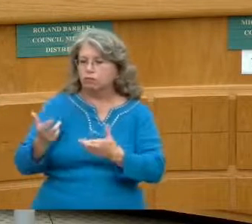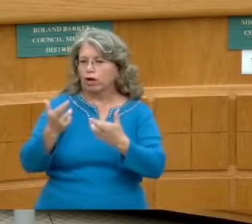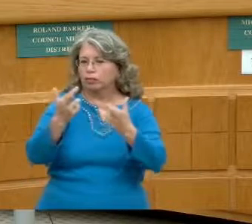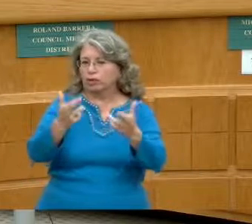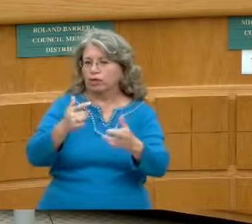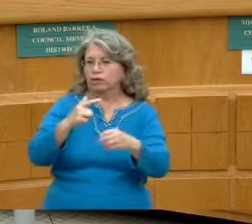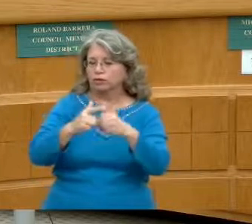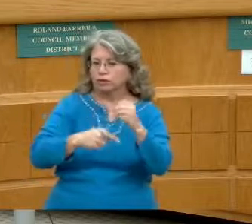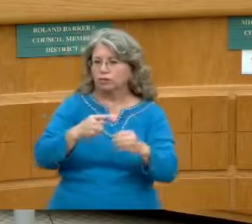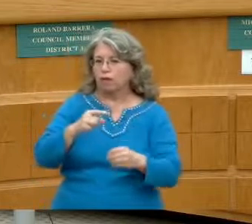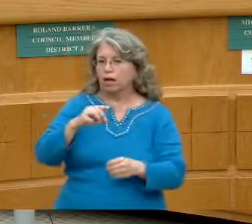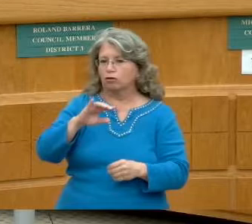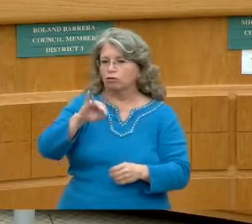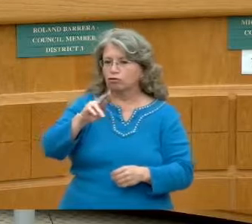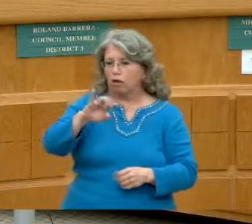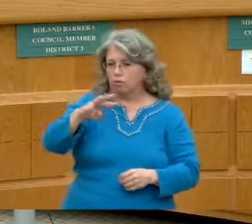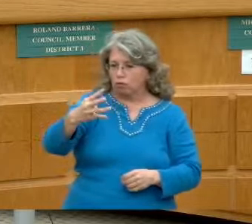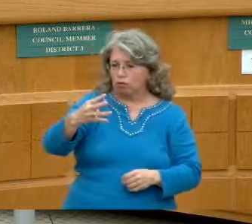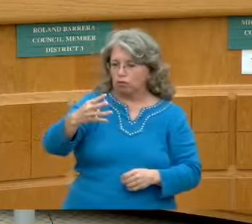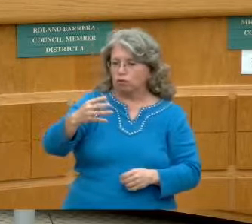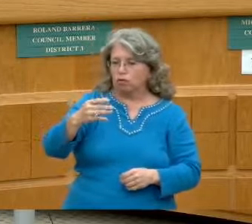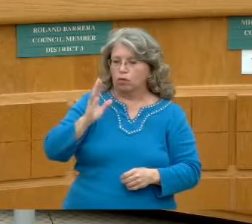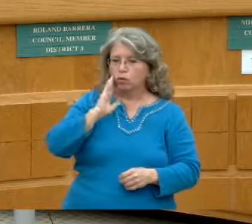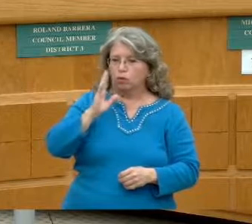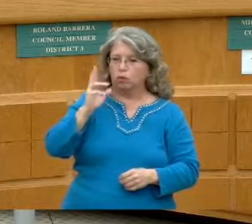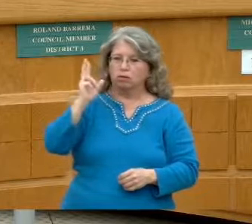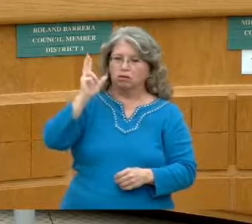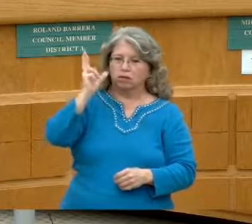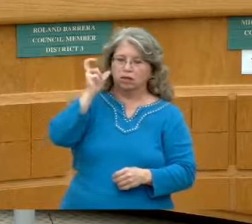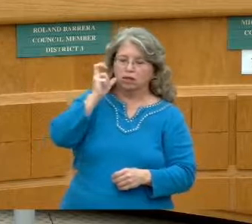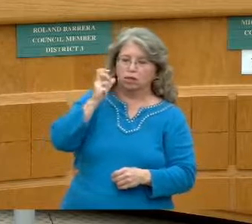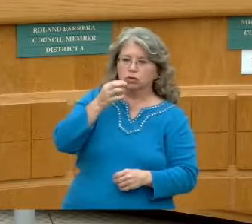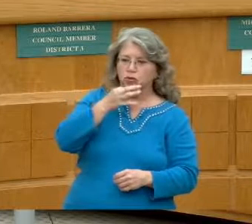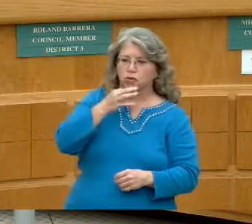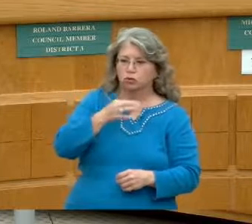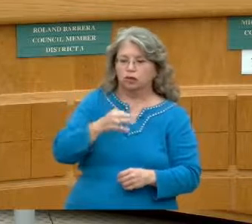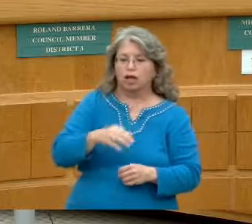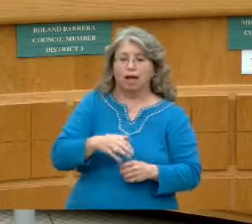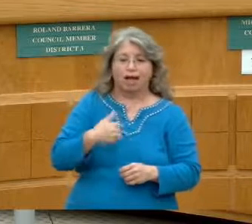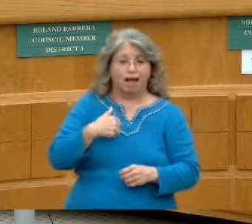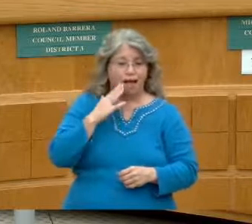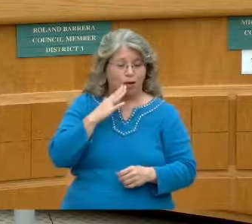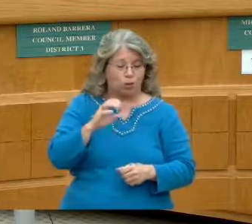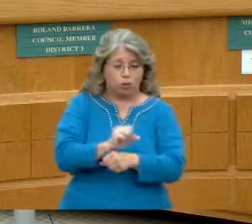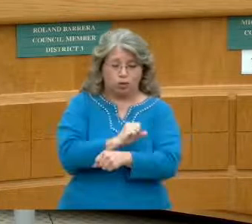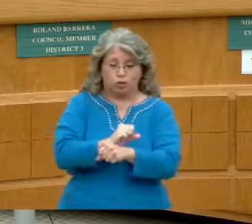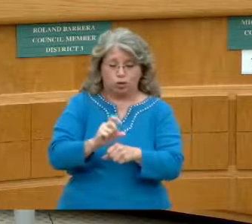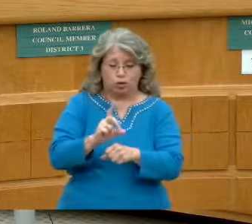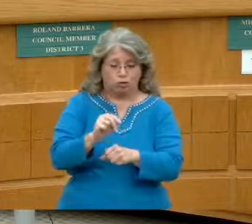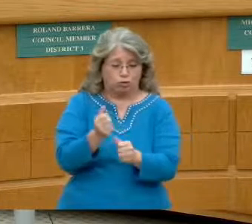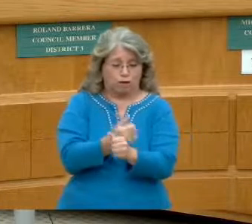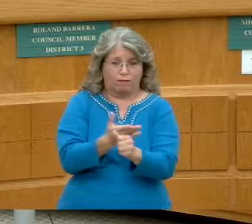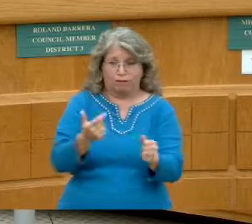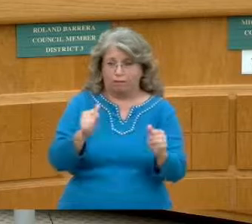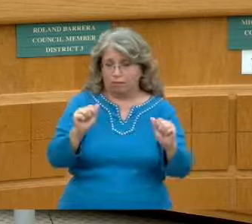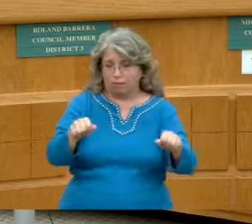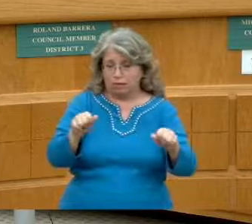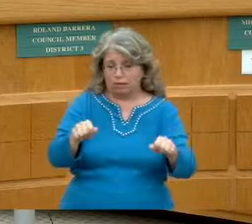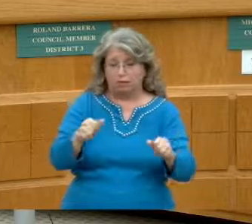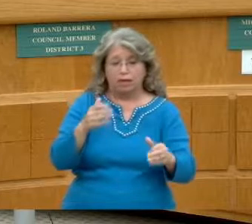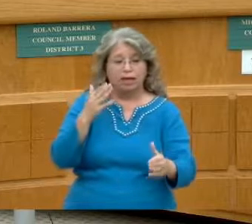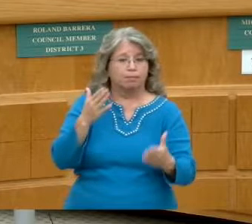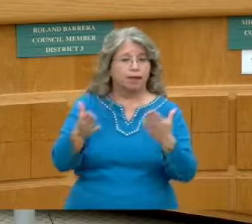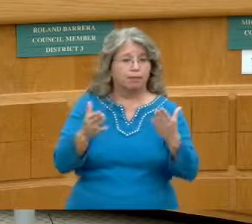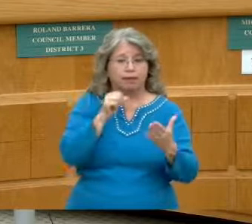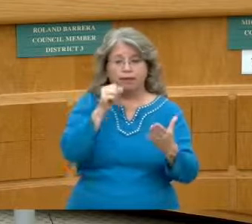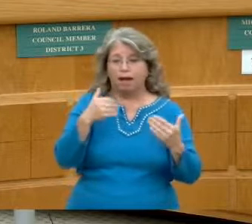what the governor's take on that is, but I'm going to work to do everything I can that while we may not have a